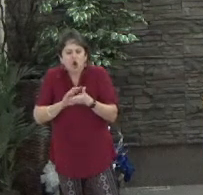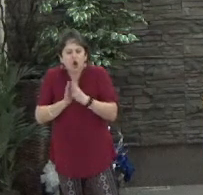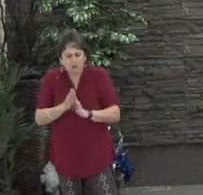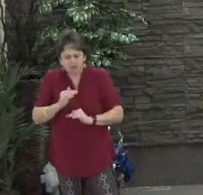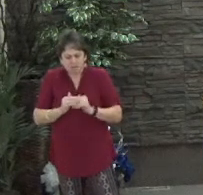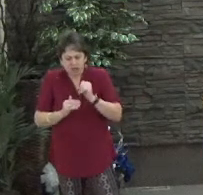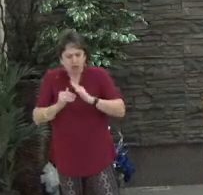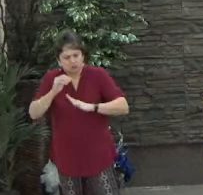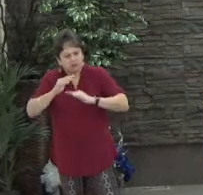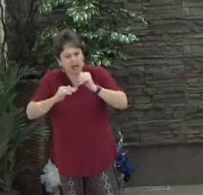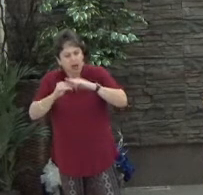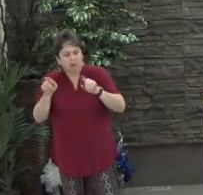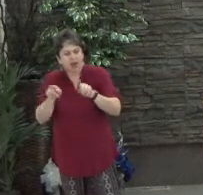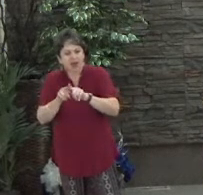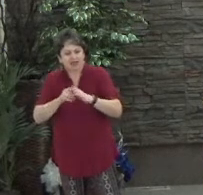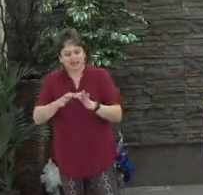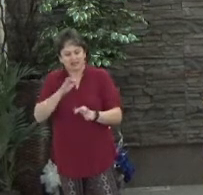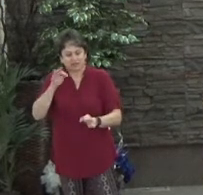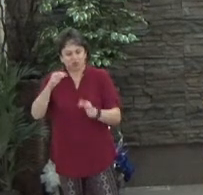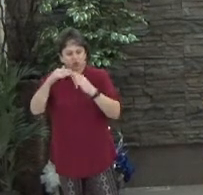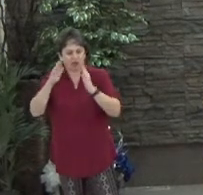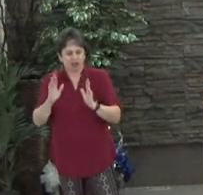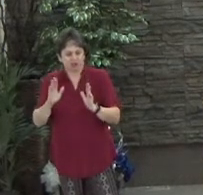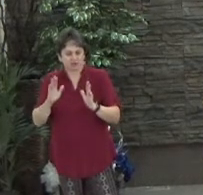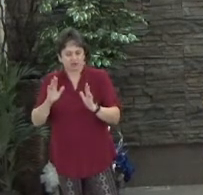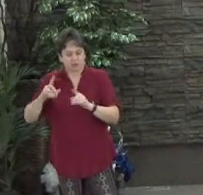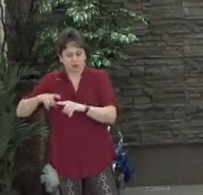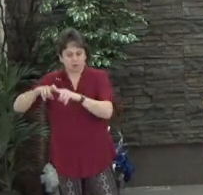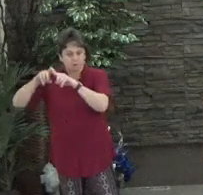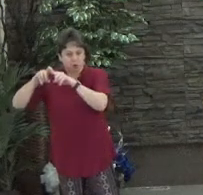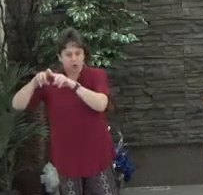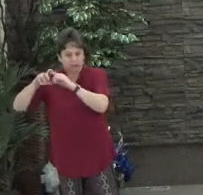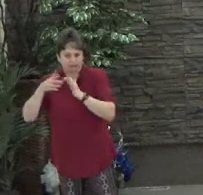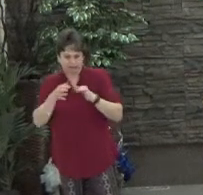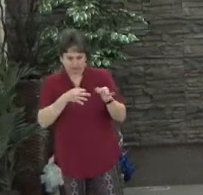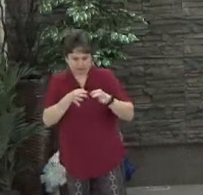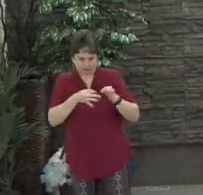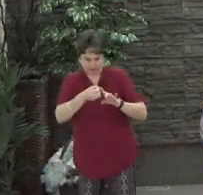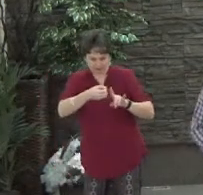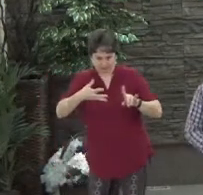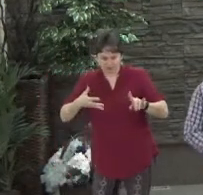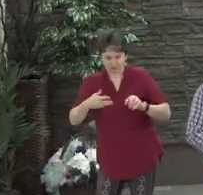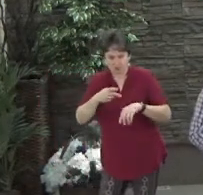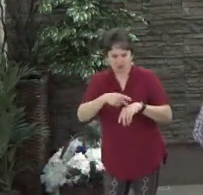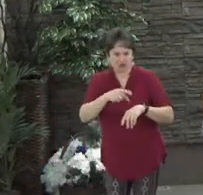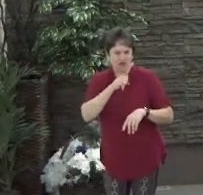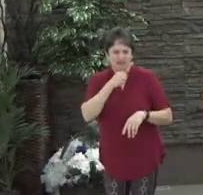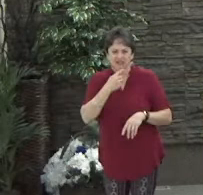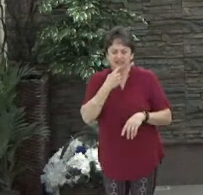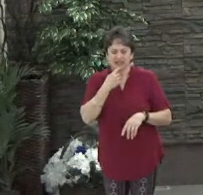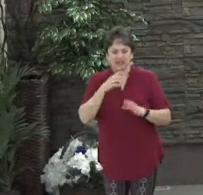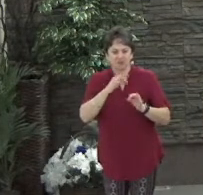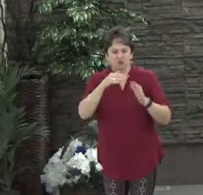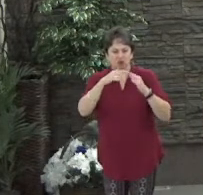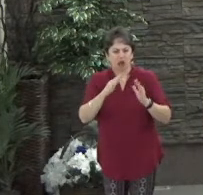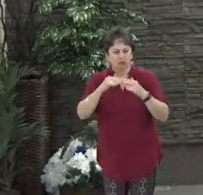built up as a spiritual house. And I want to pause here and point something out. Peter doesn't say spiritual